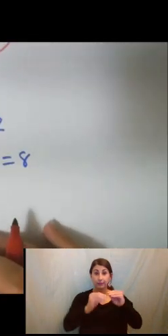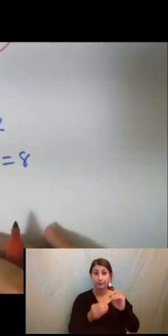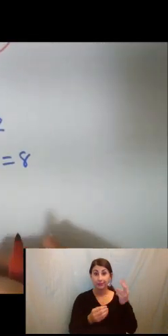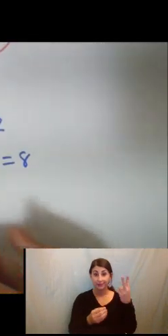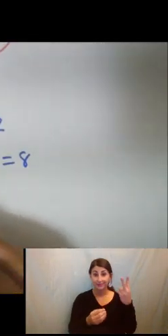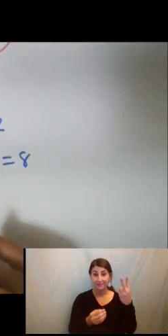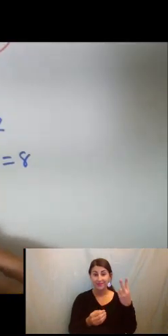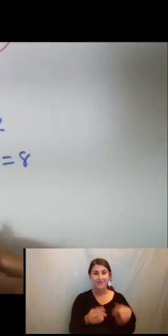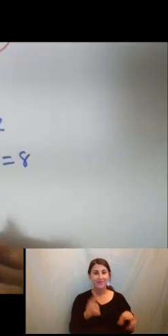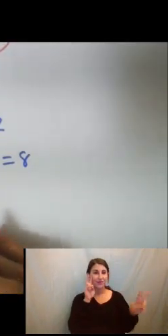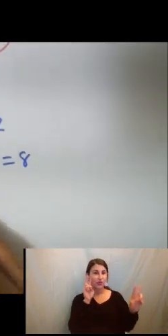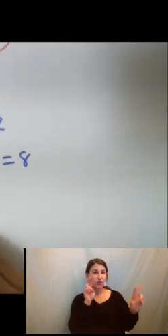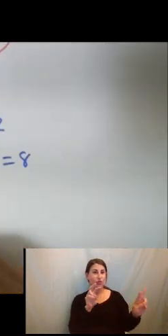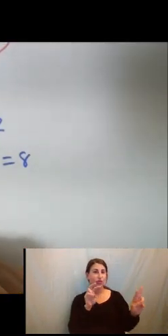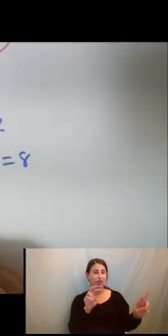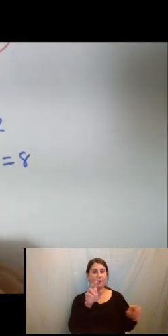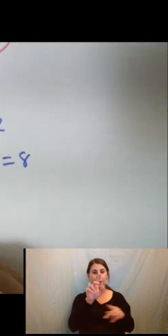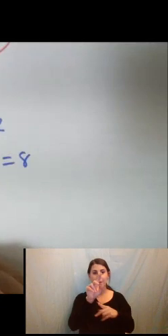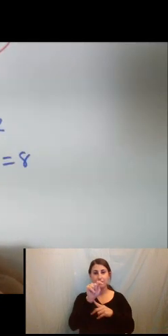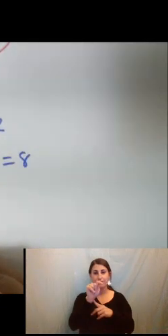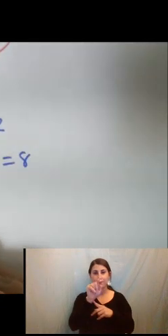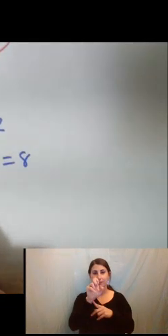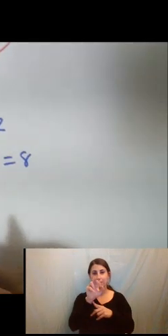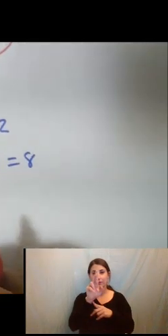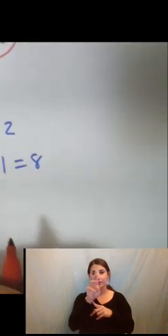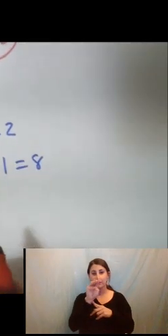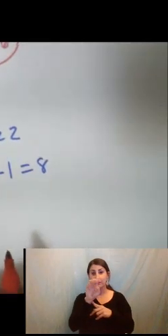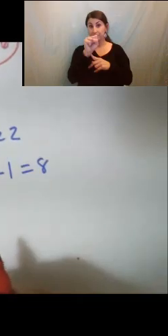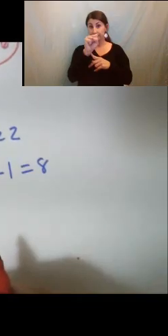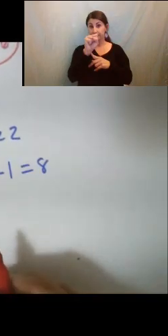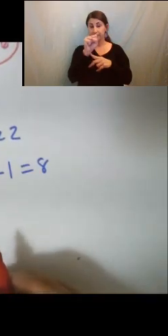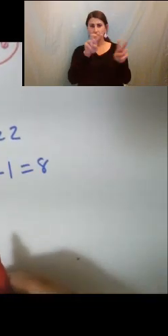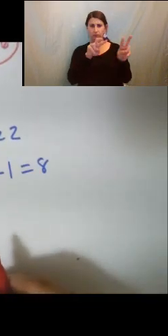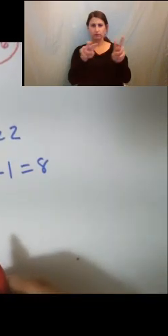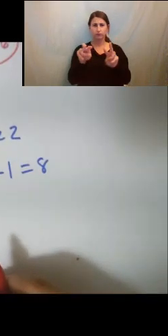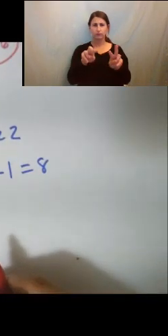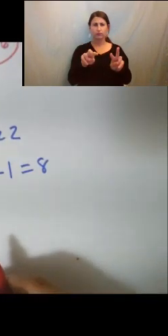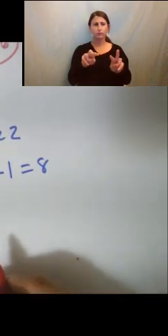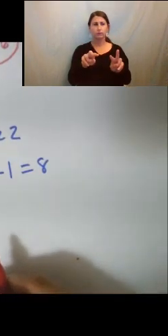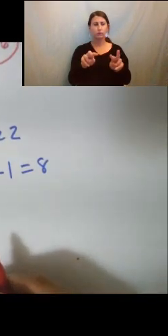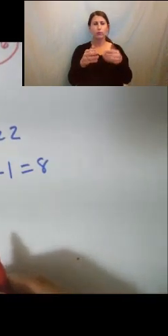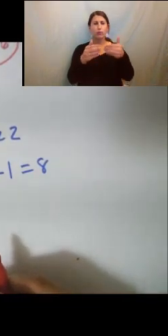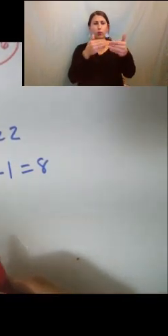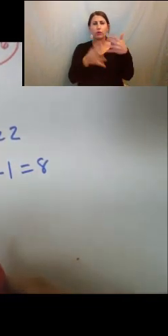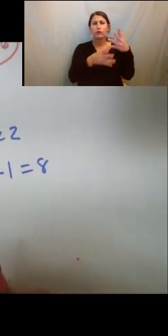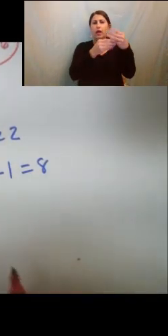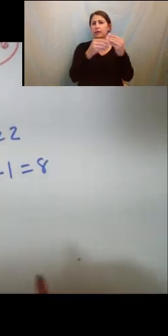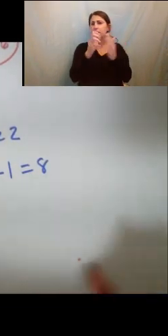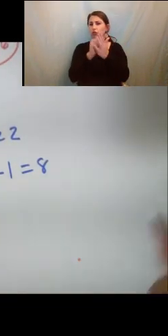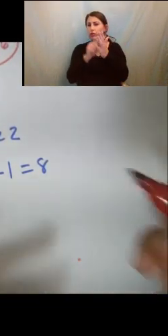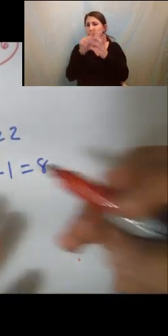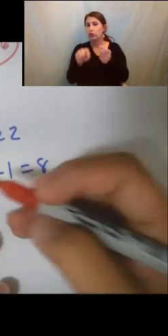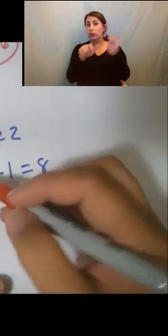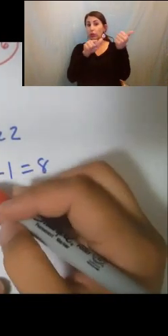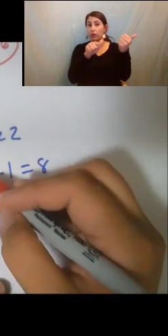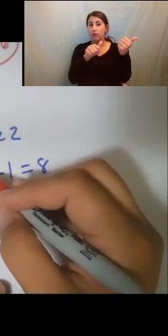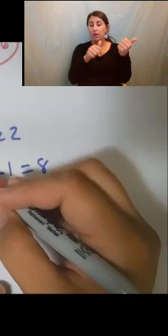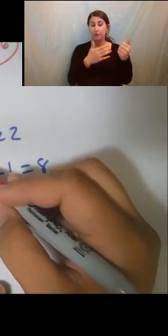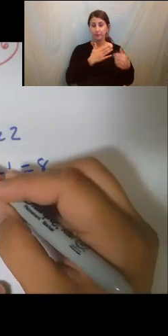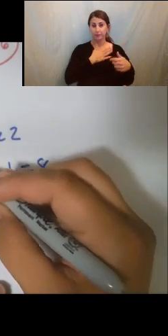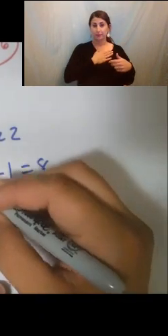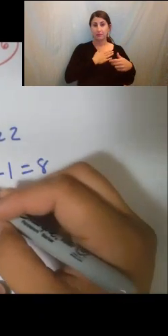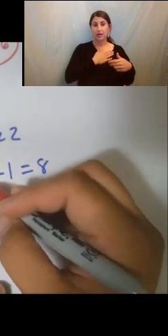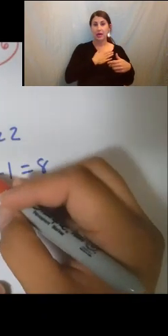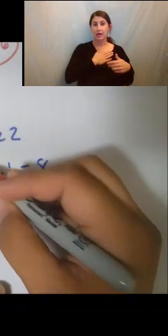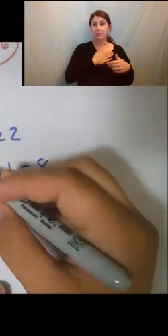Example number 2. Look at terms. So look at the terms. Get rid of anything being added or subtracted. Well, this